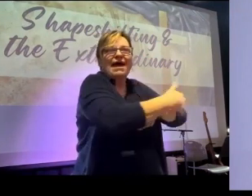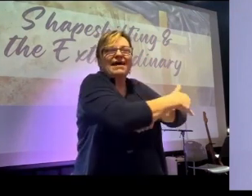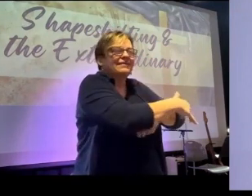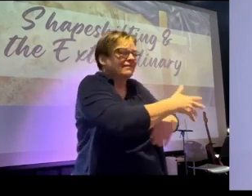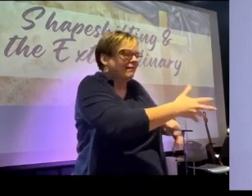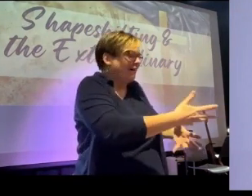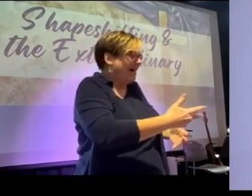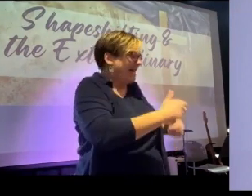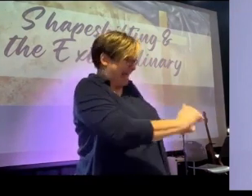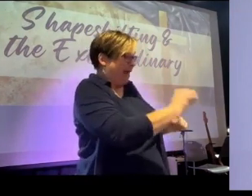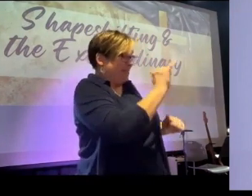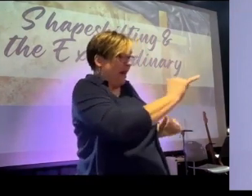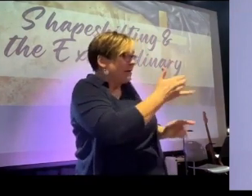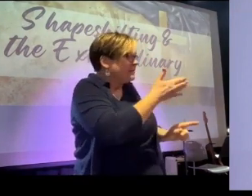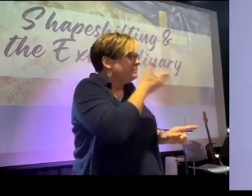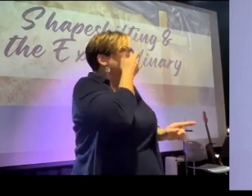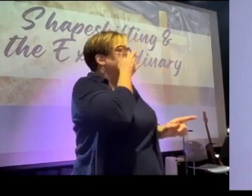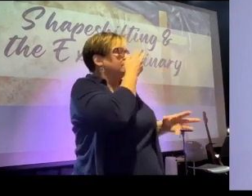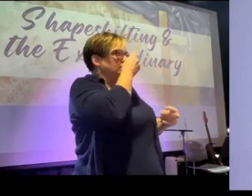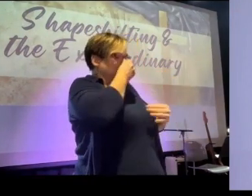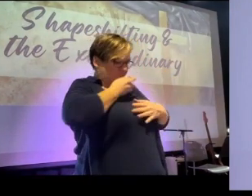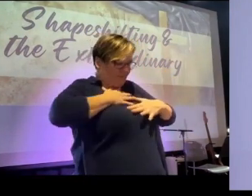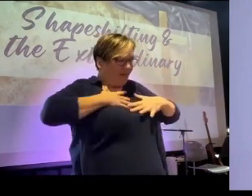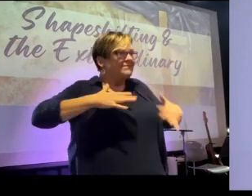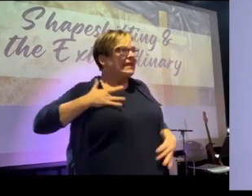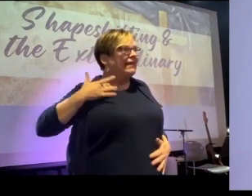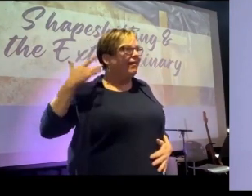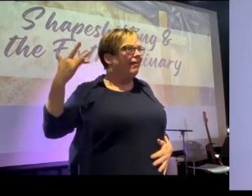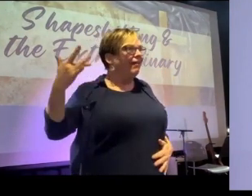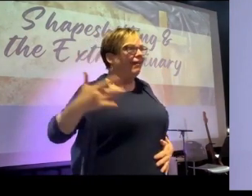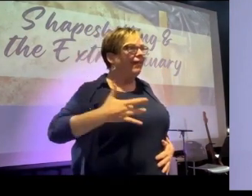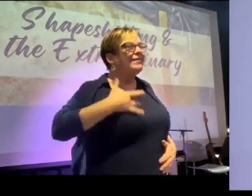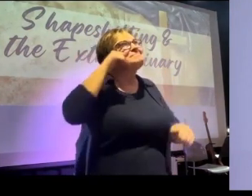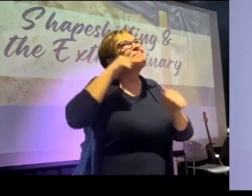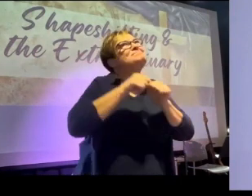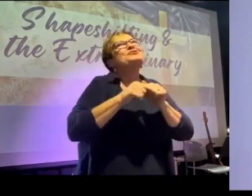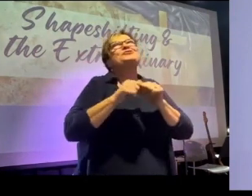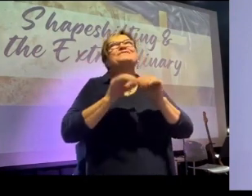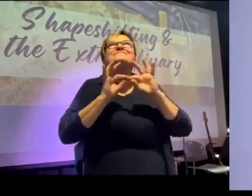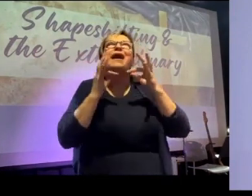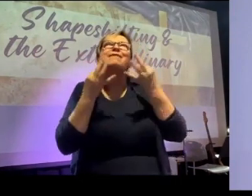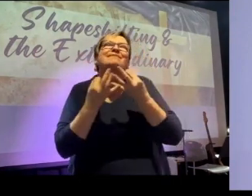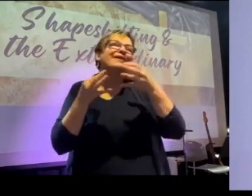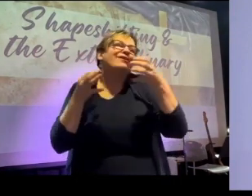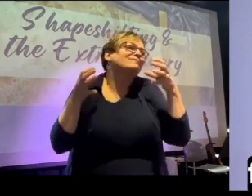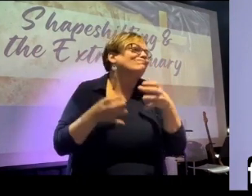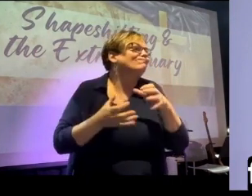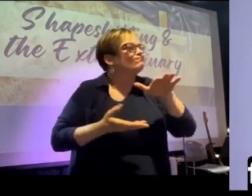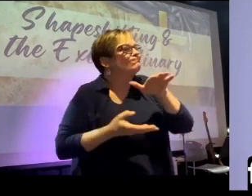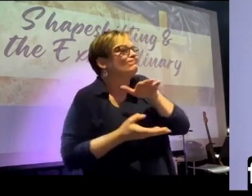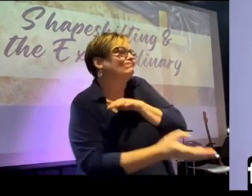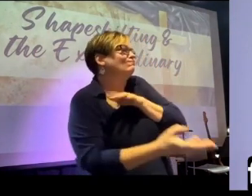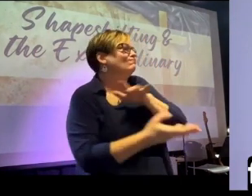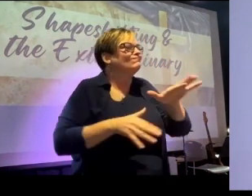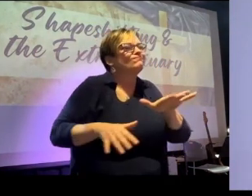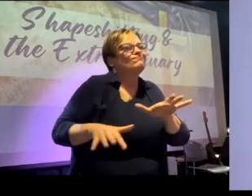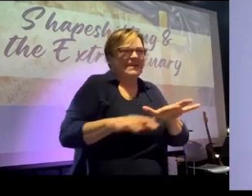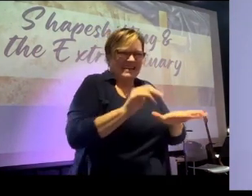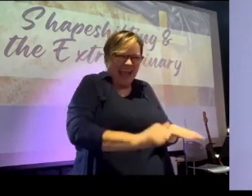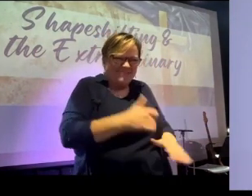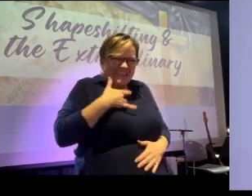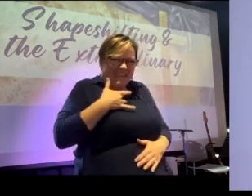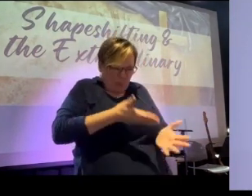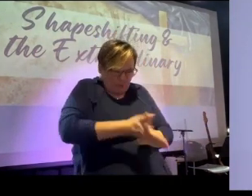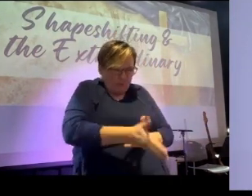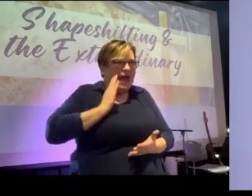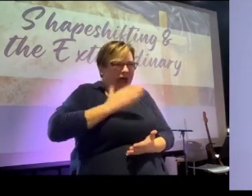friendship, love. The third eye brings forward the presence of the divine